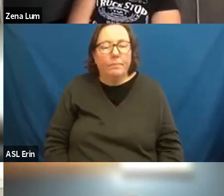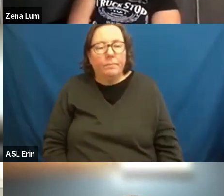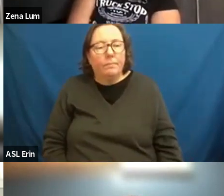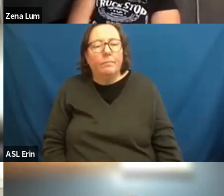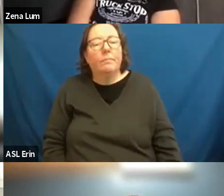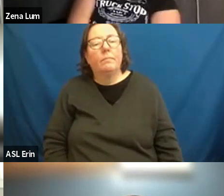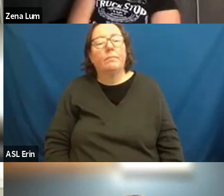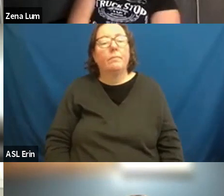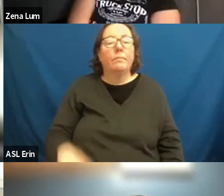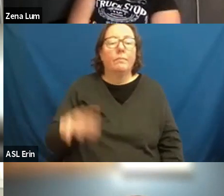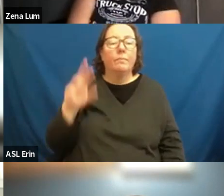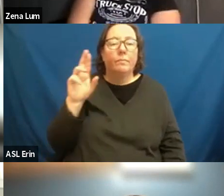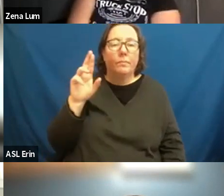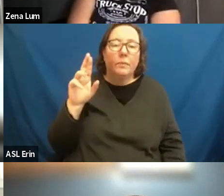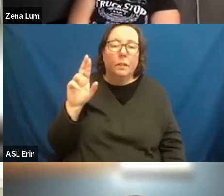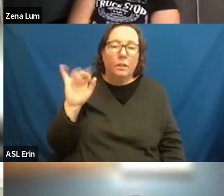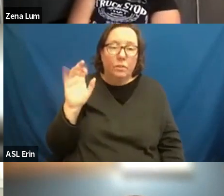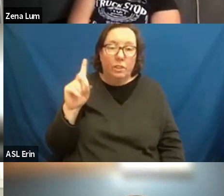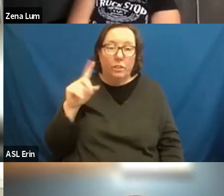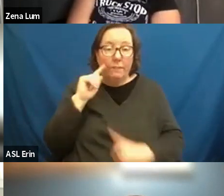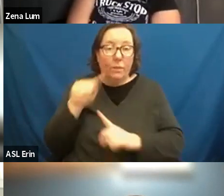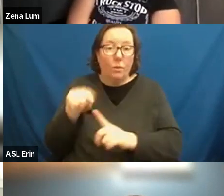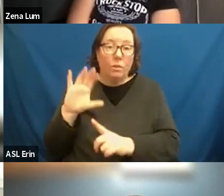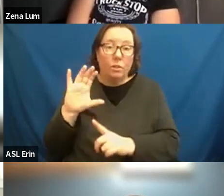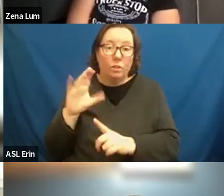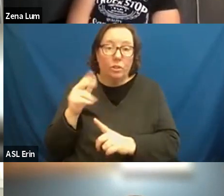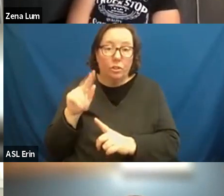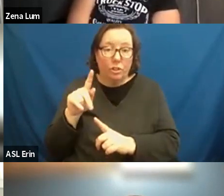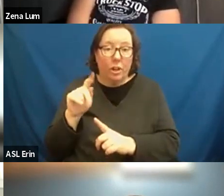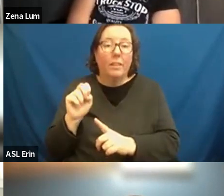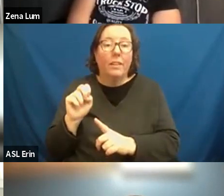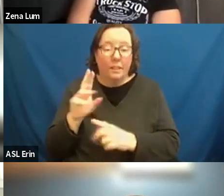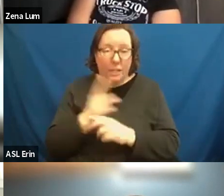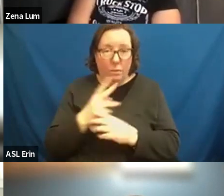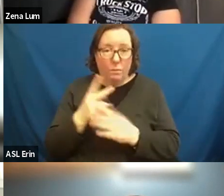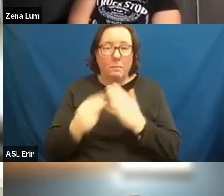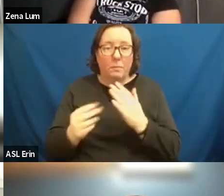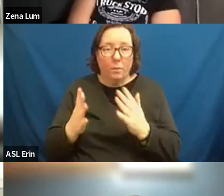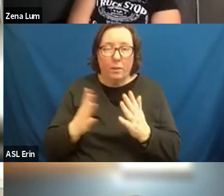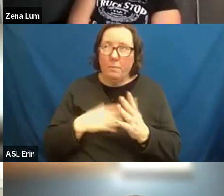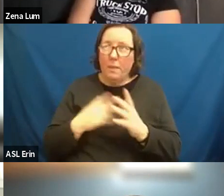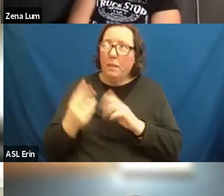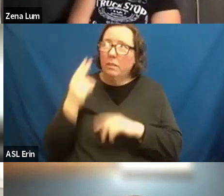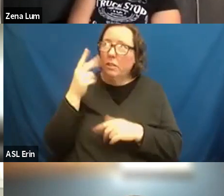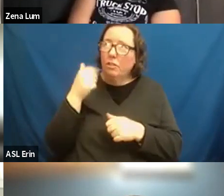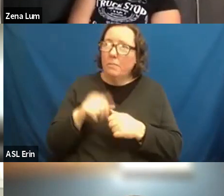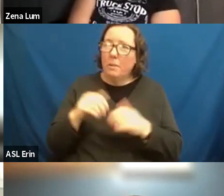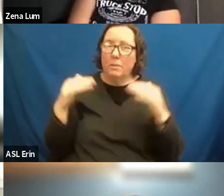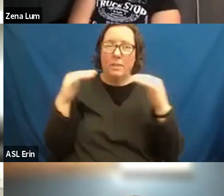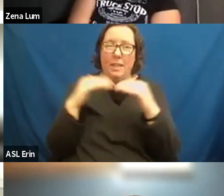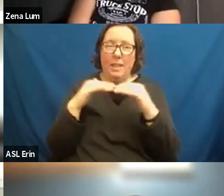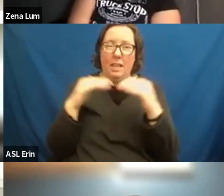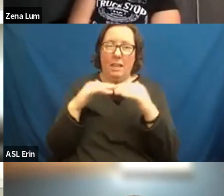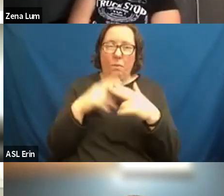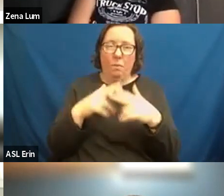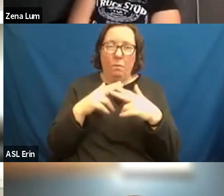So in Charlotte, they use both, and my recollection was that it was an equal